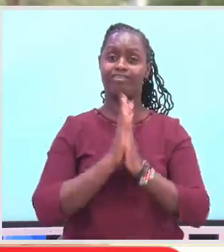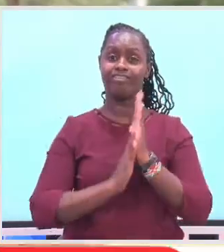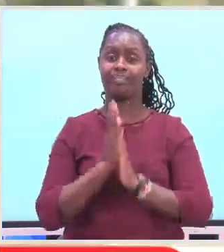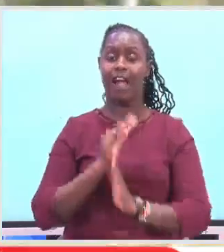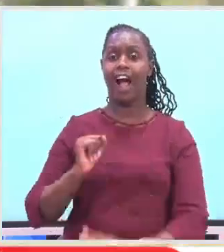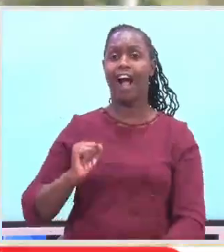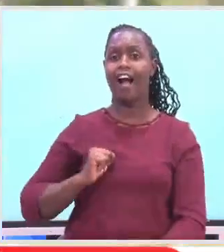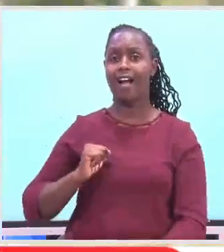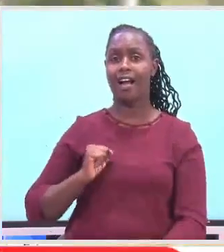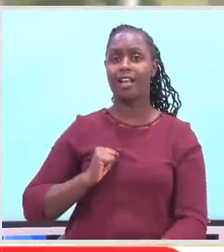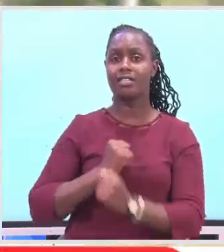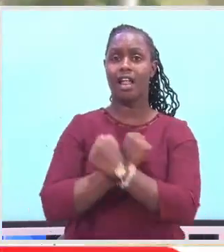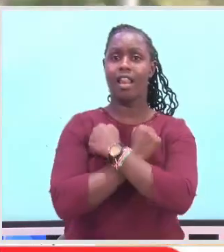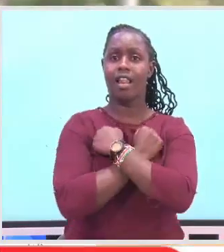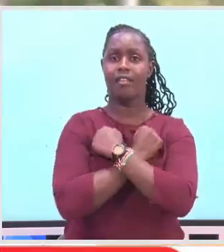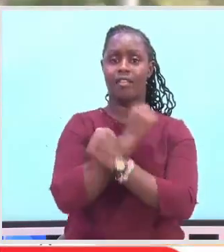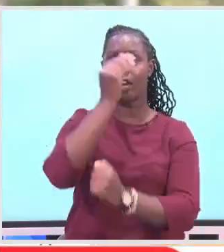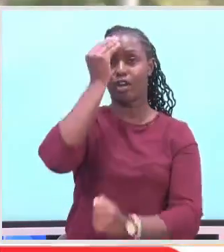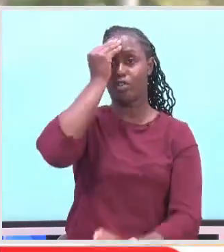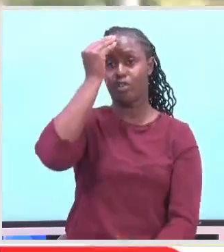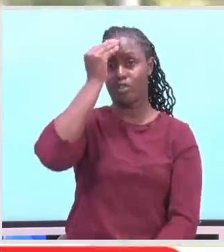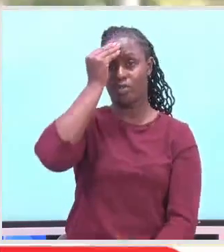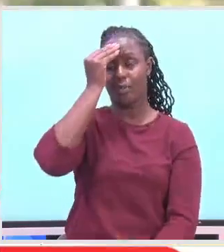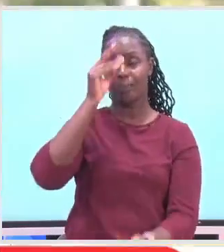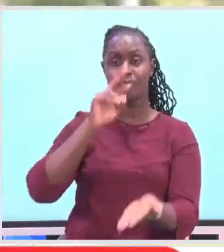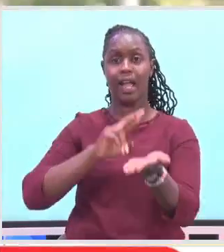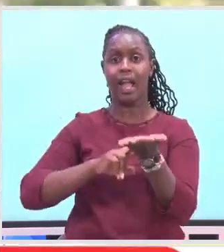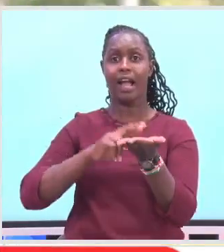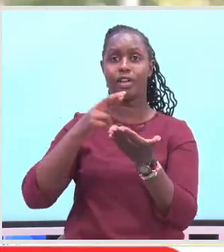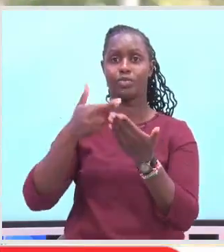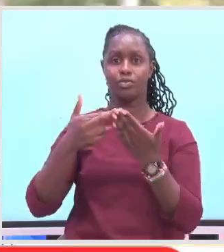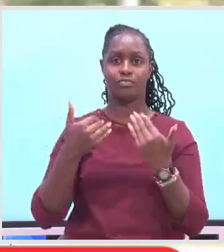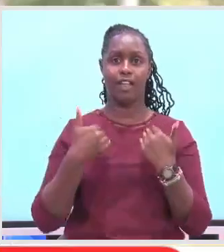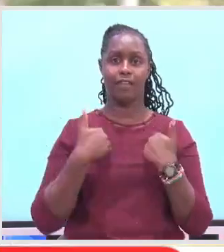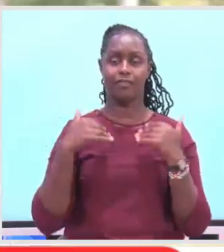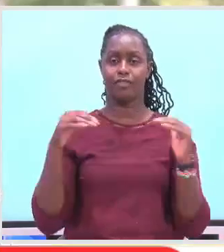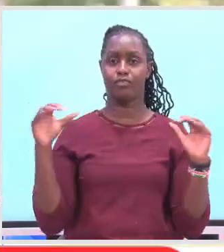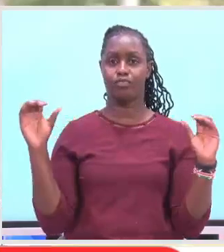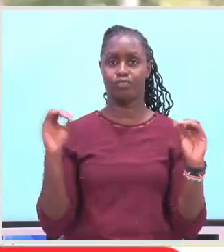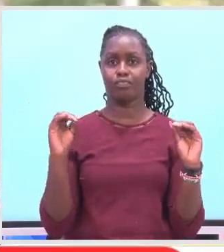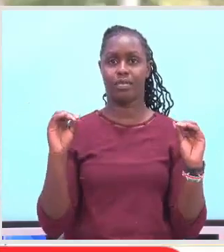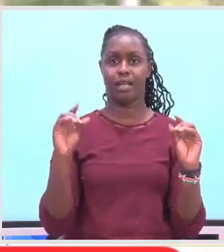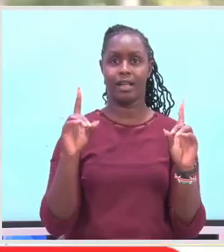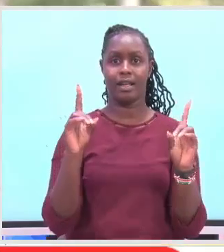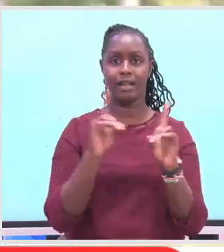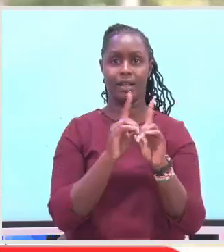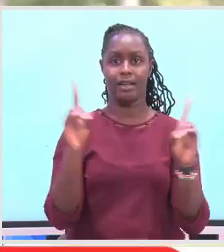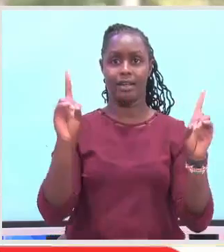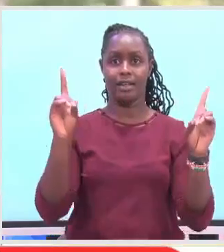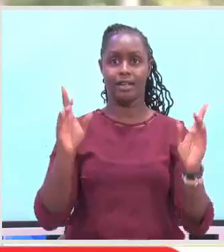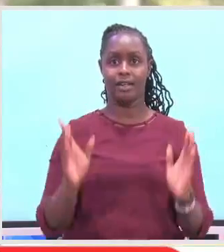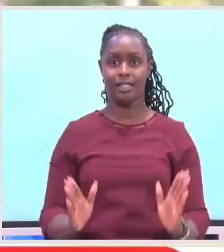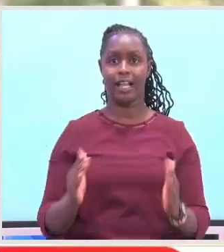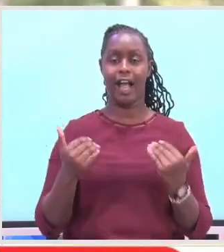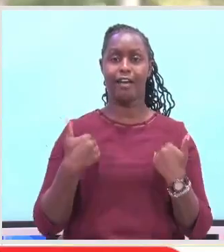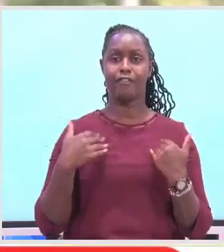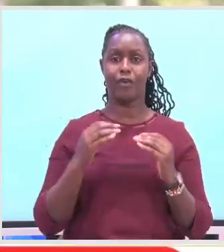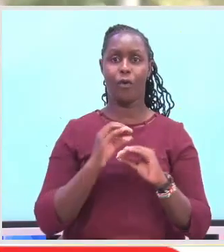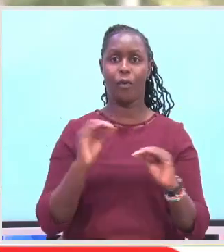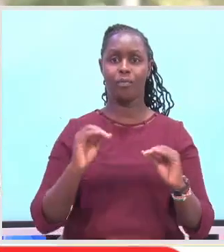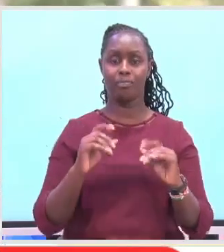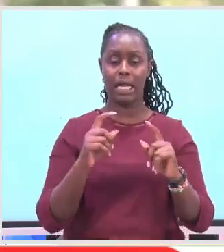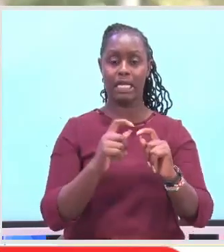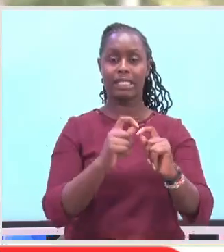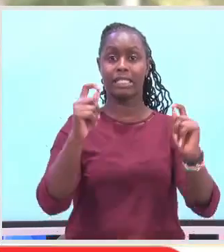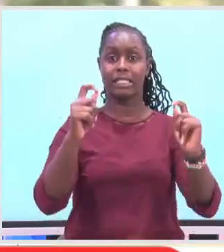kupenda masomo. Si vifaa vya kutumia, hata darasa hakuna, dawati hakuna, meza hatuna.